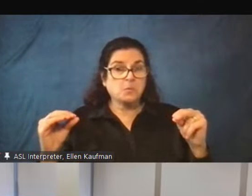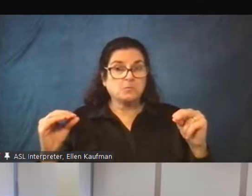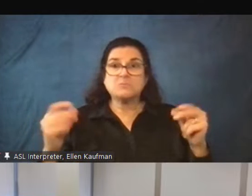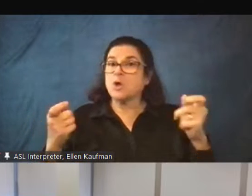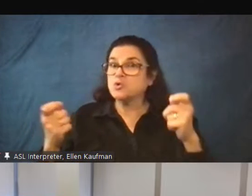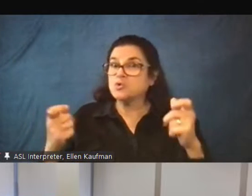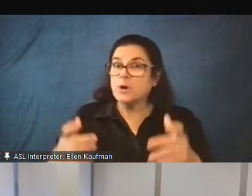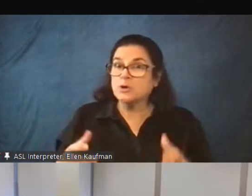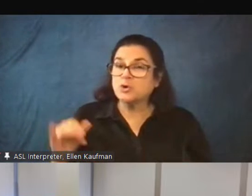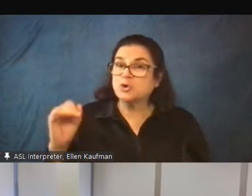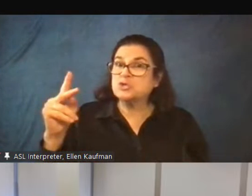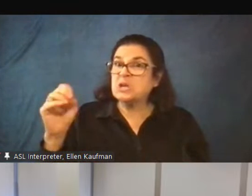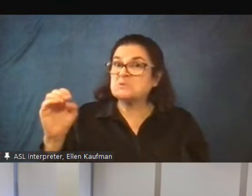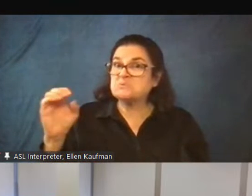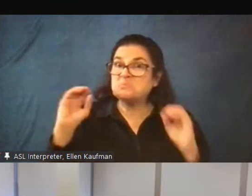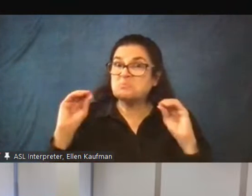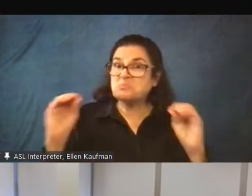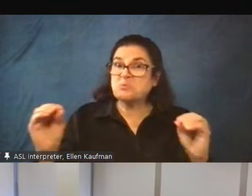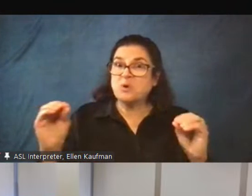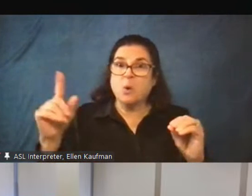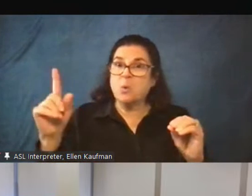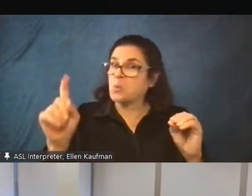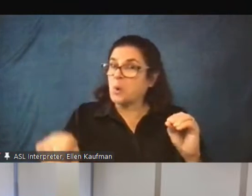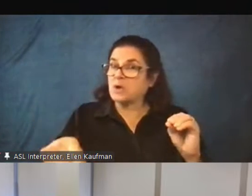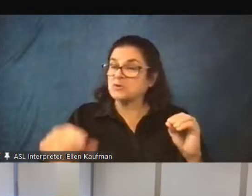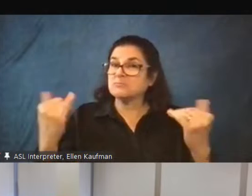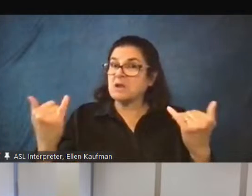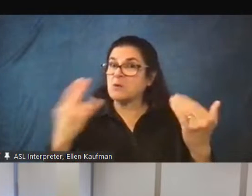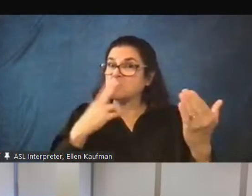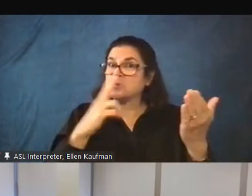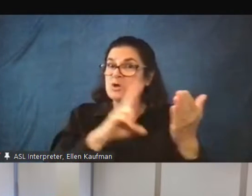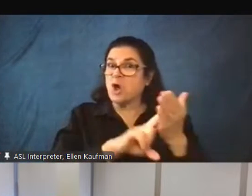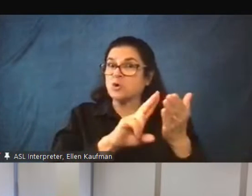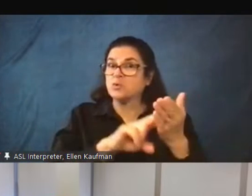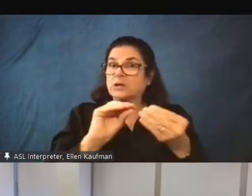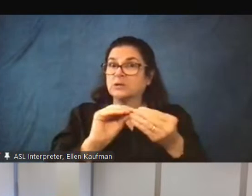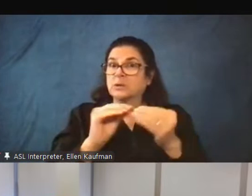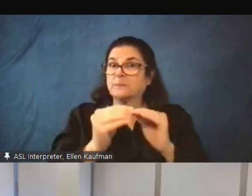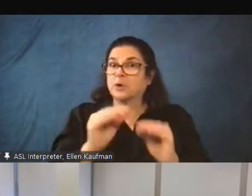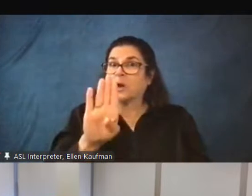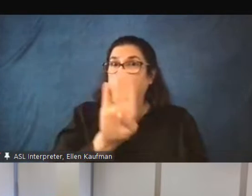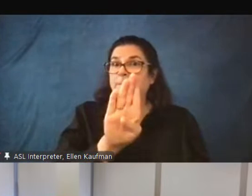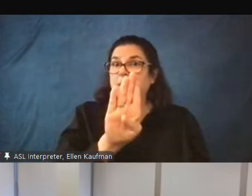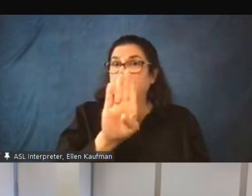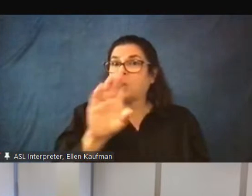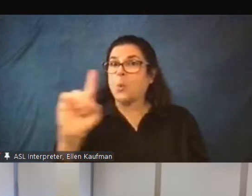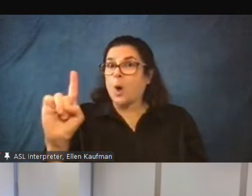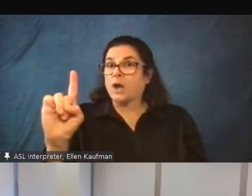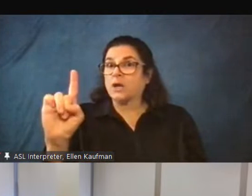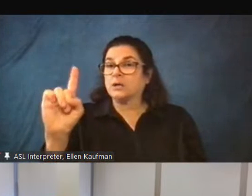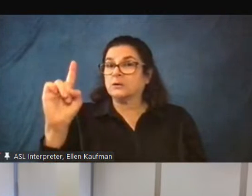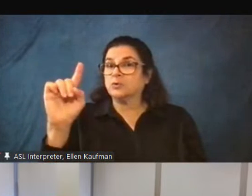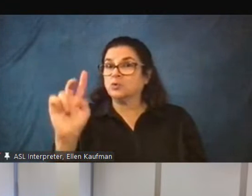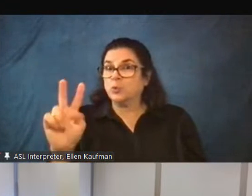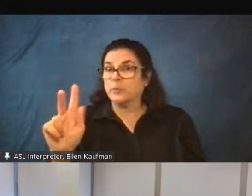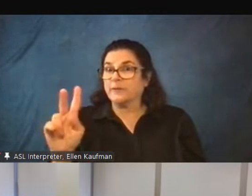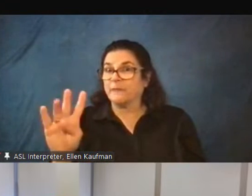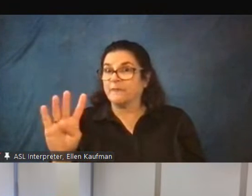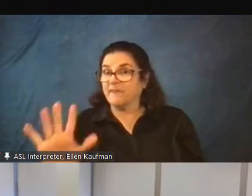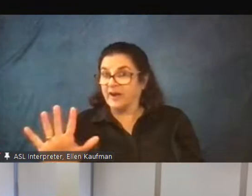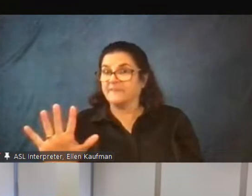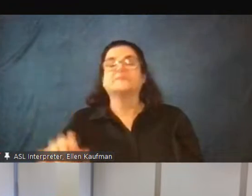no questions. You may now proceed to contracts number B1 through B5. The review of these